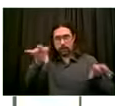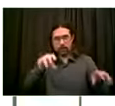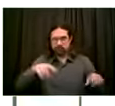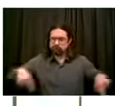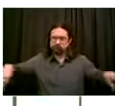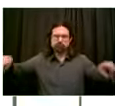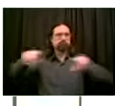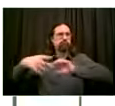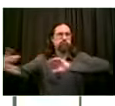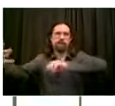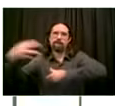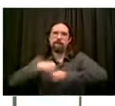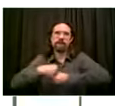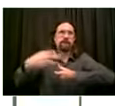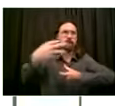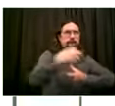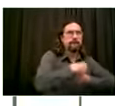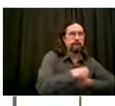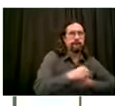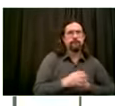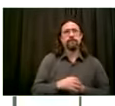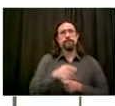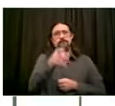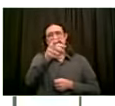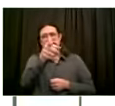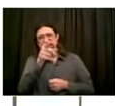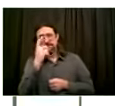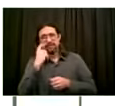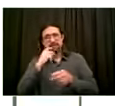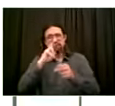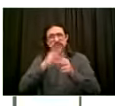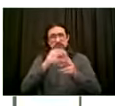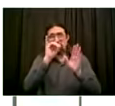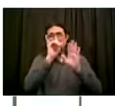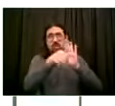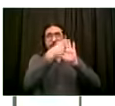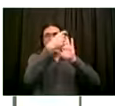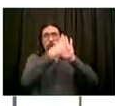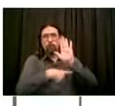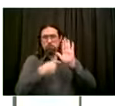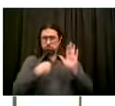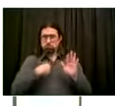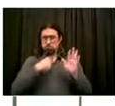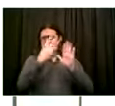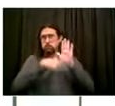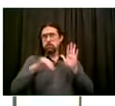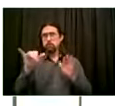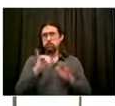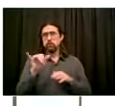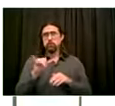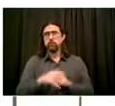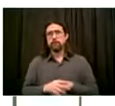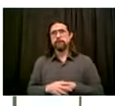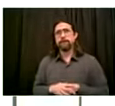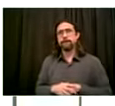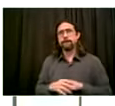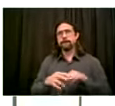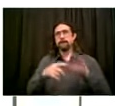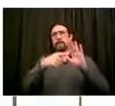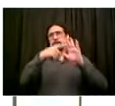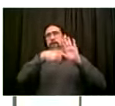idea that people still do trust their doctors. As someone who has practiced primary care for several years, there's